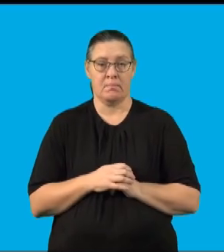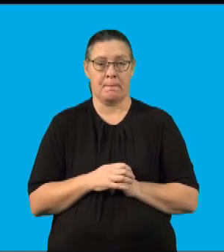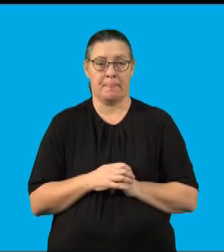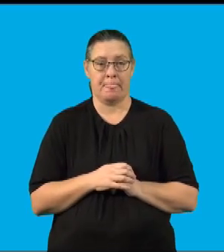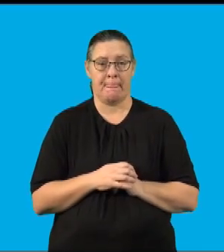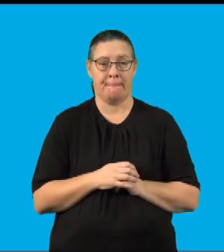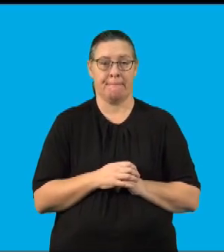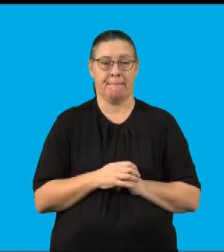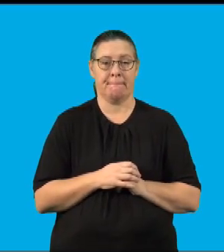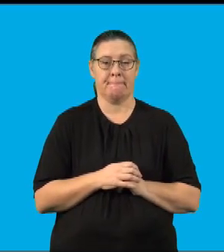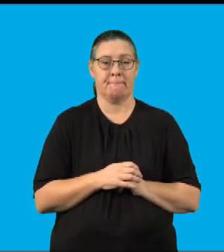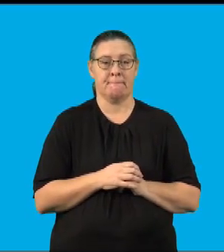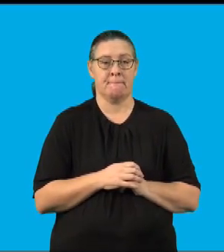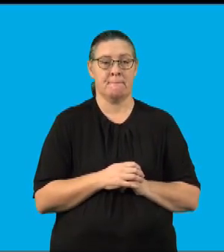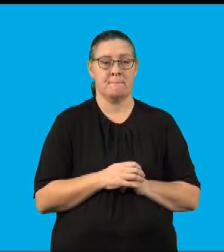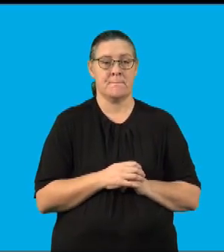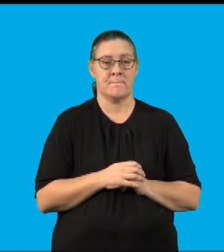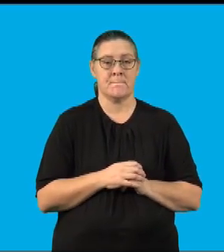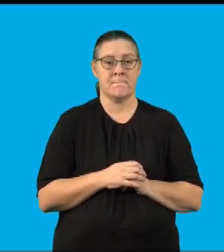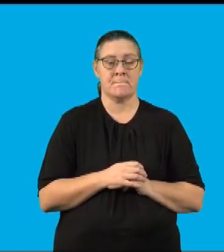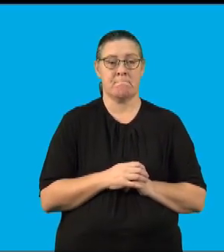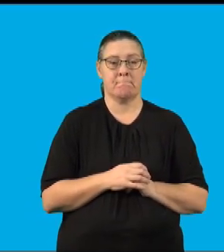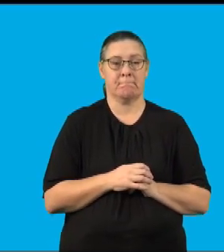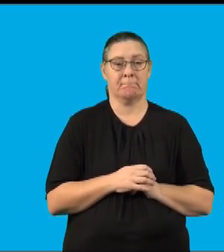to count the hydrogens, that is 5, that's